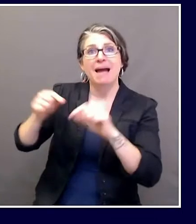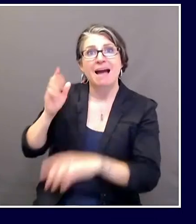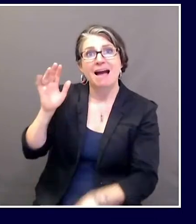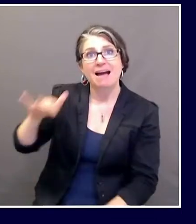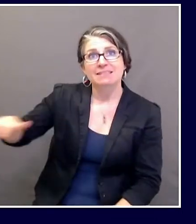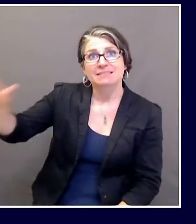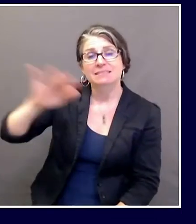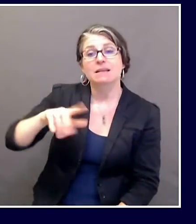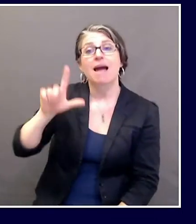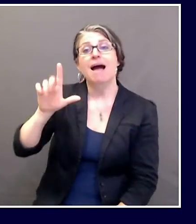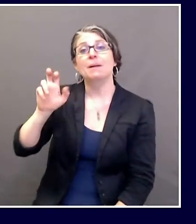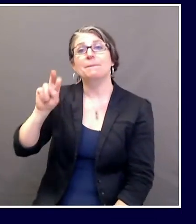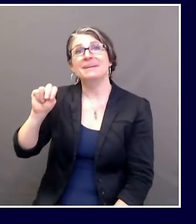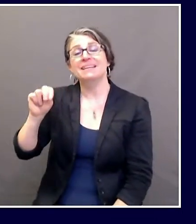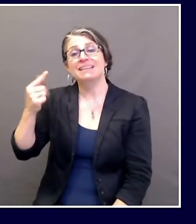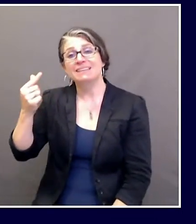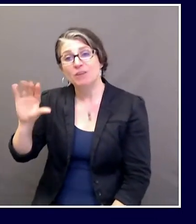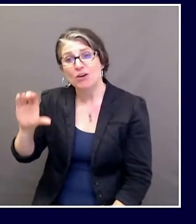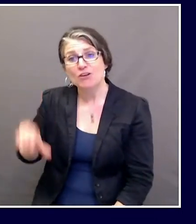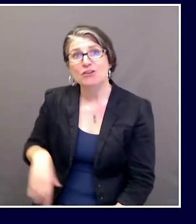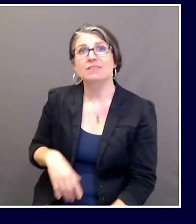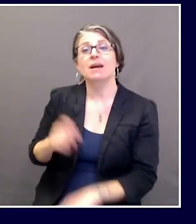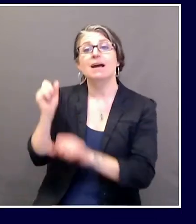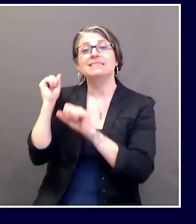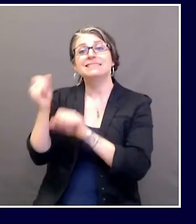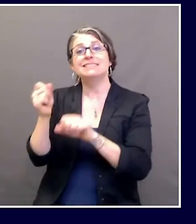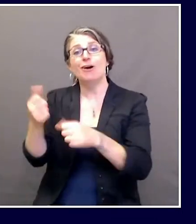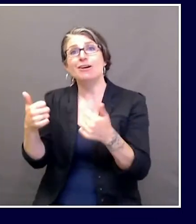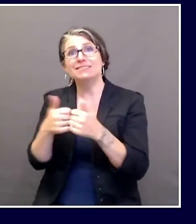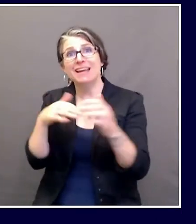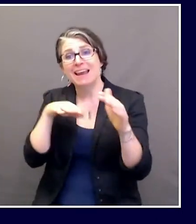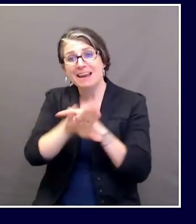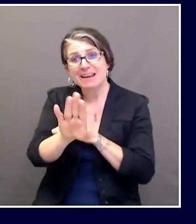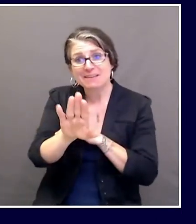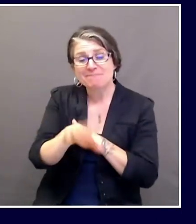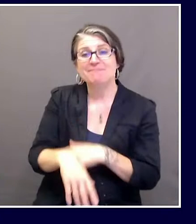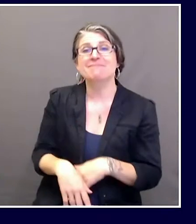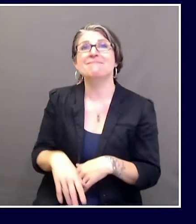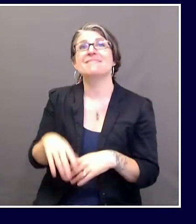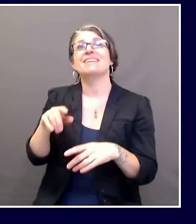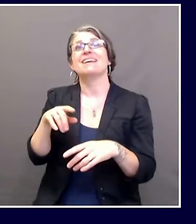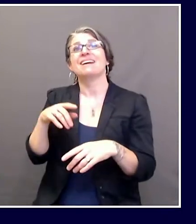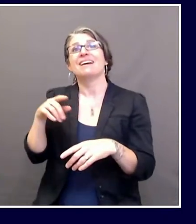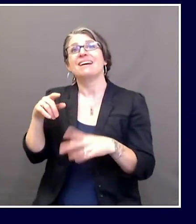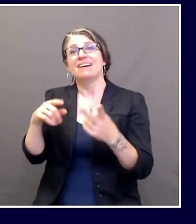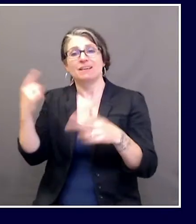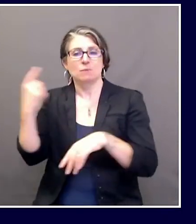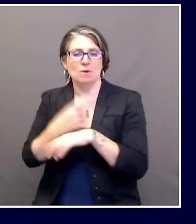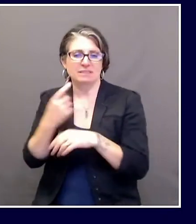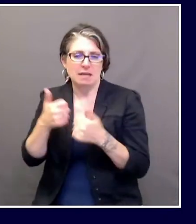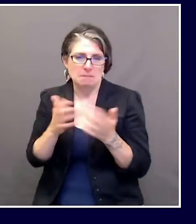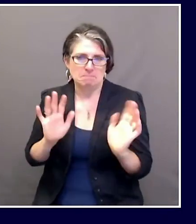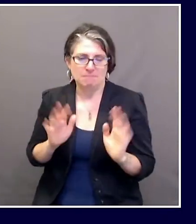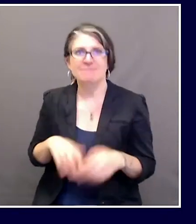$20, a Sea Dog admission ticket, and Oxford Plains Speedway Pass. During that period of time,